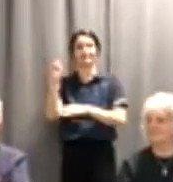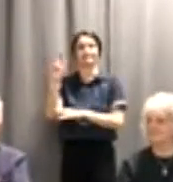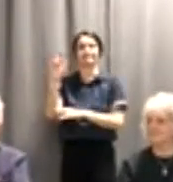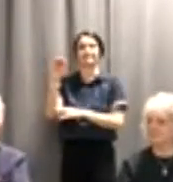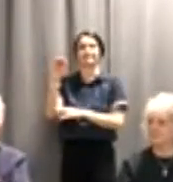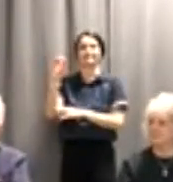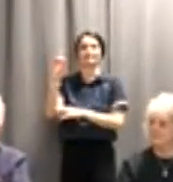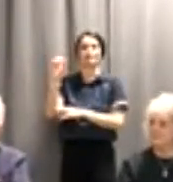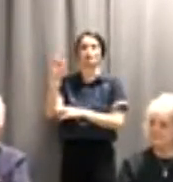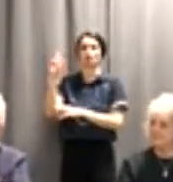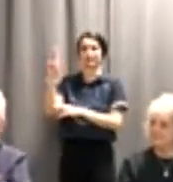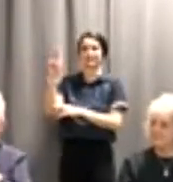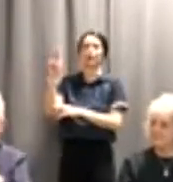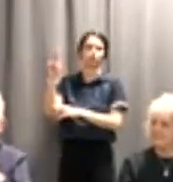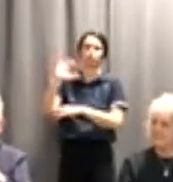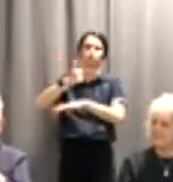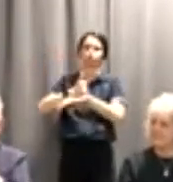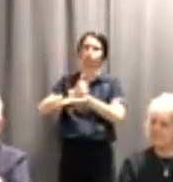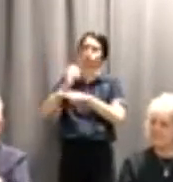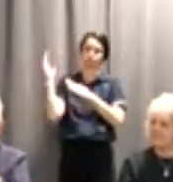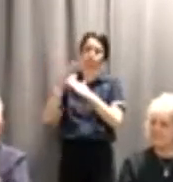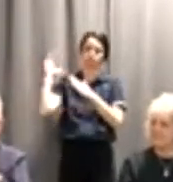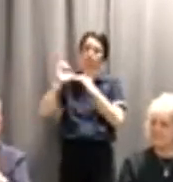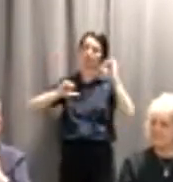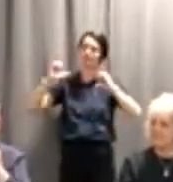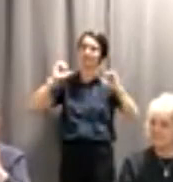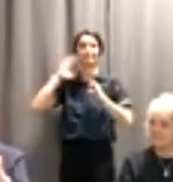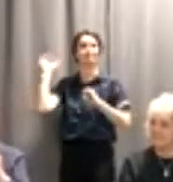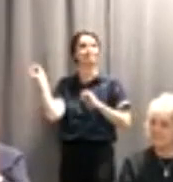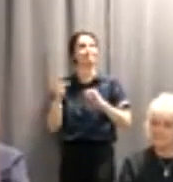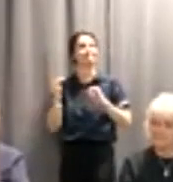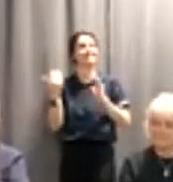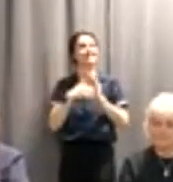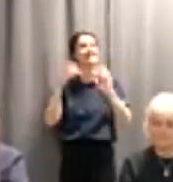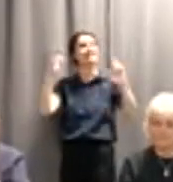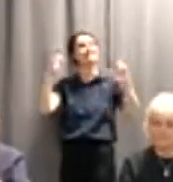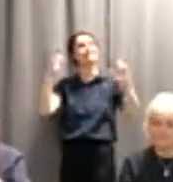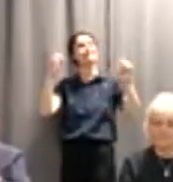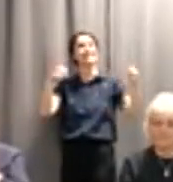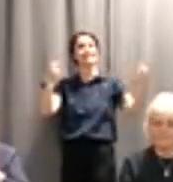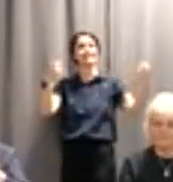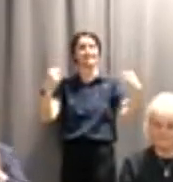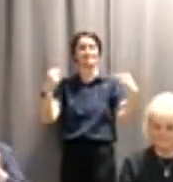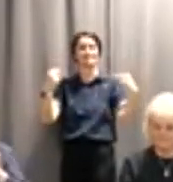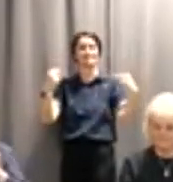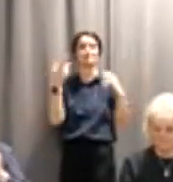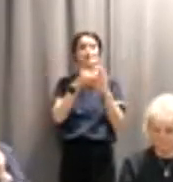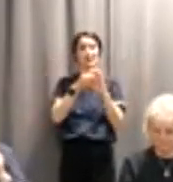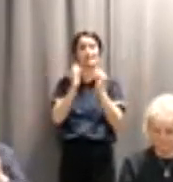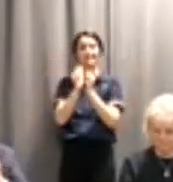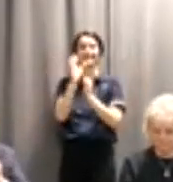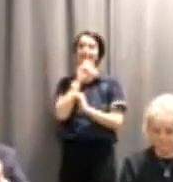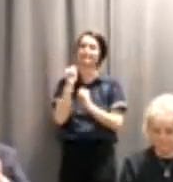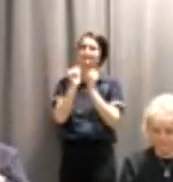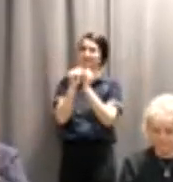gave a wonderful performance last year, will be back with us. So I hope you all can join us at Aging with